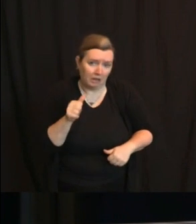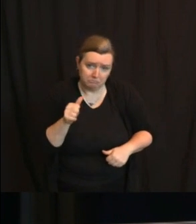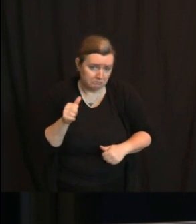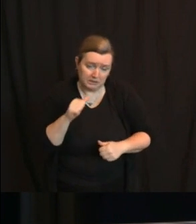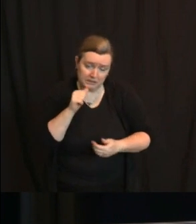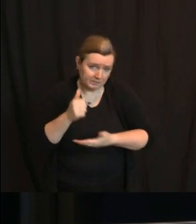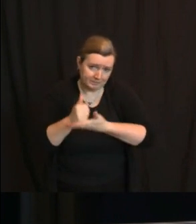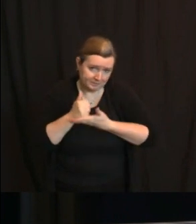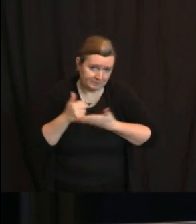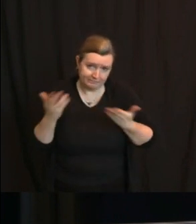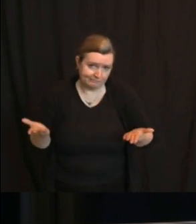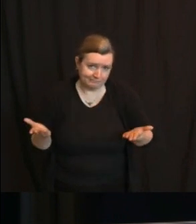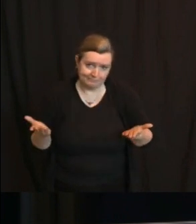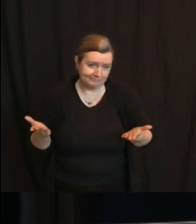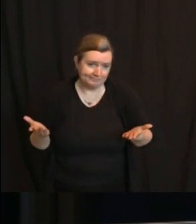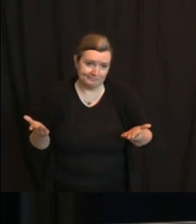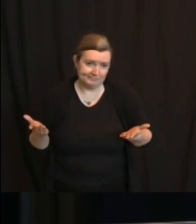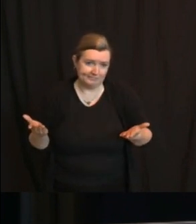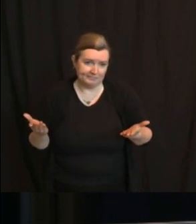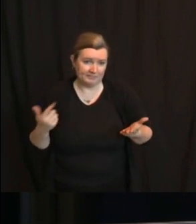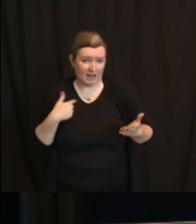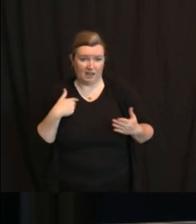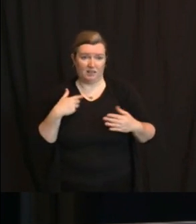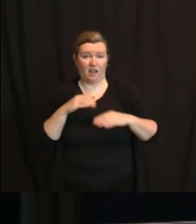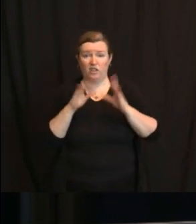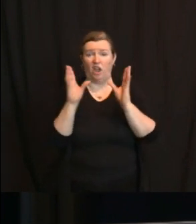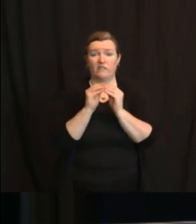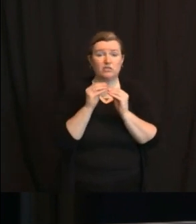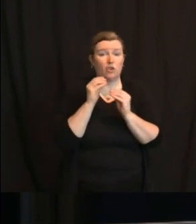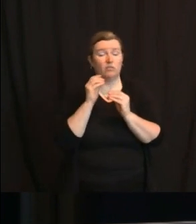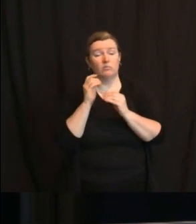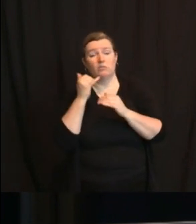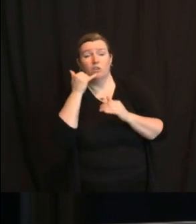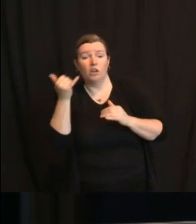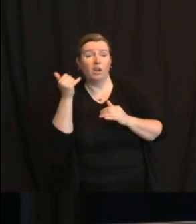so you know, we're on these conference calls. I've been going to conferences in this job, my last job, about UI.